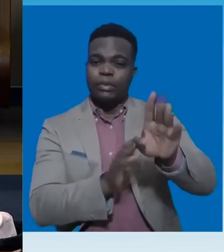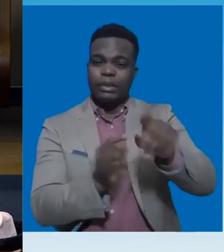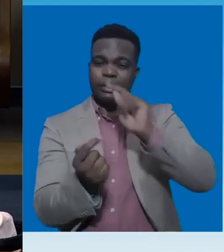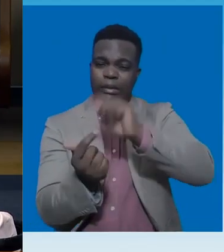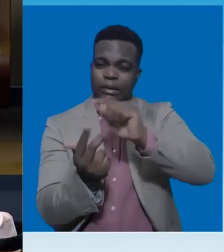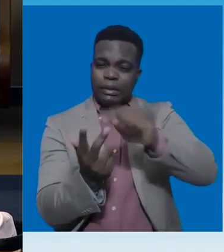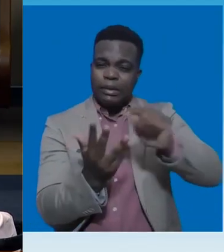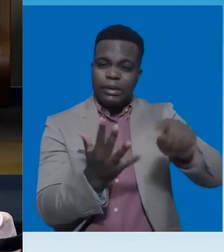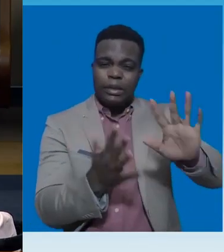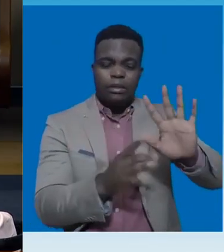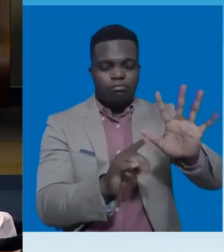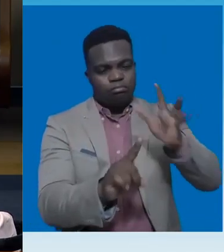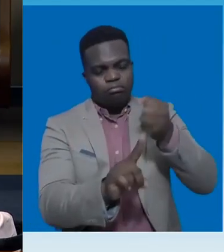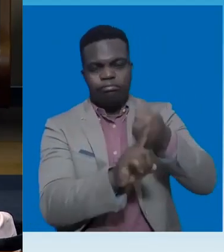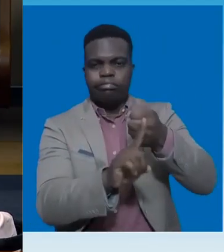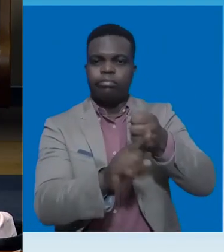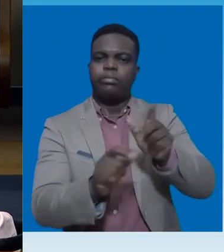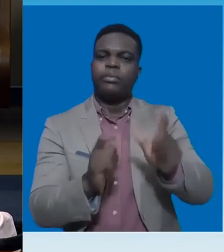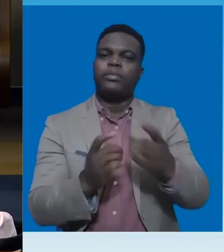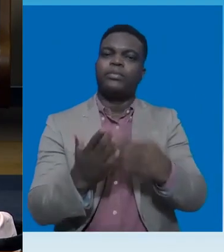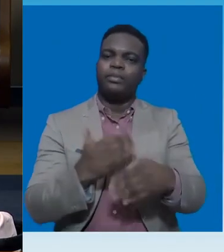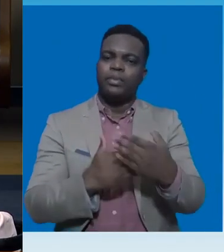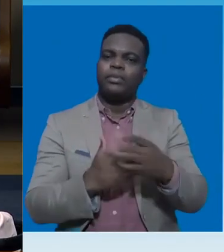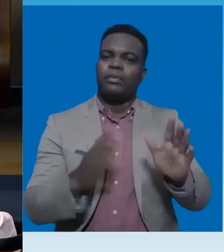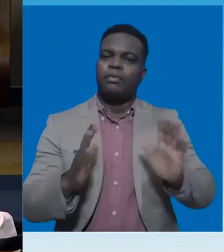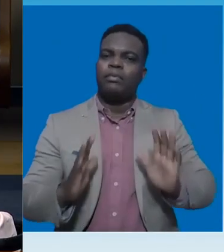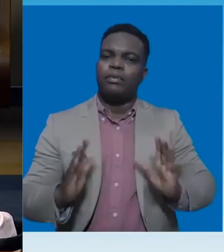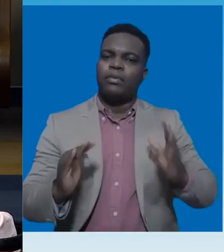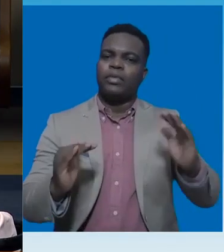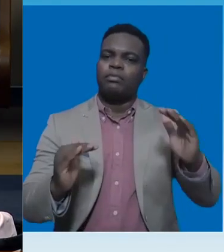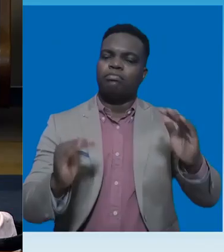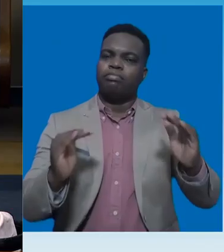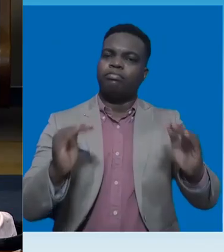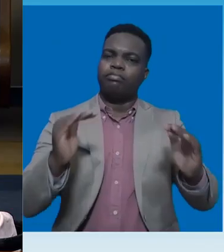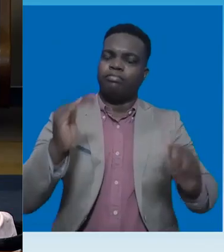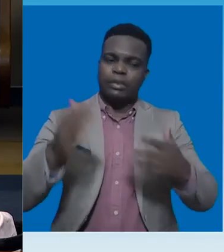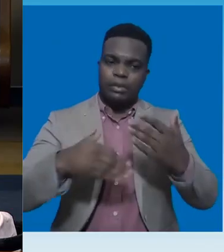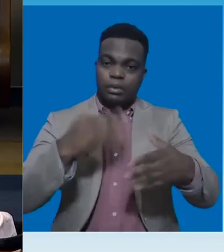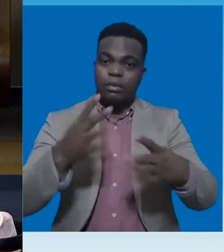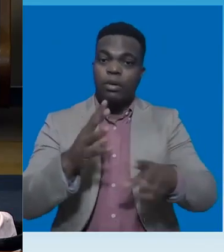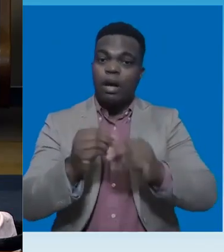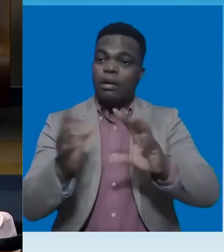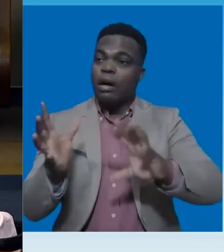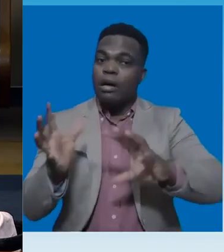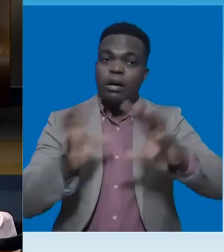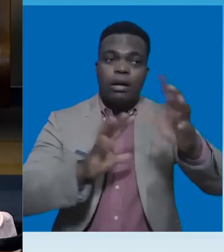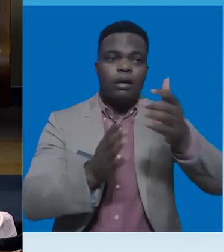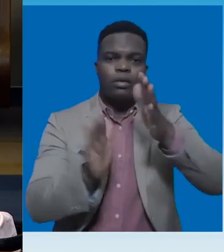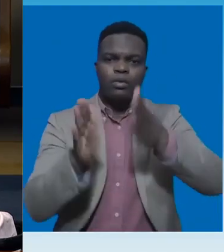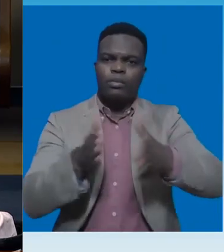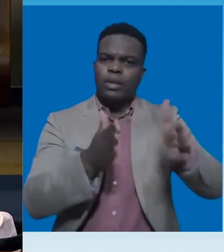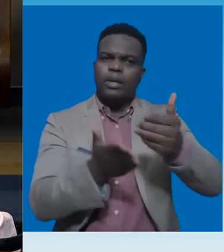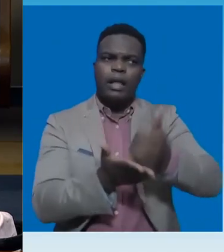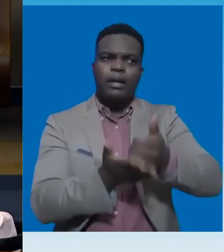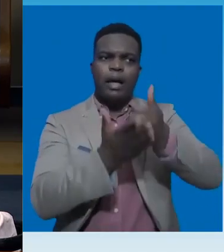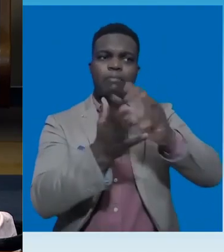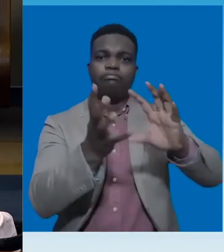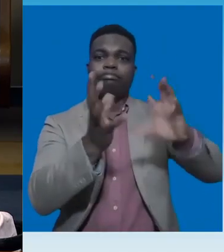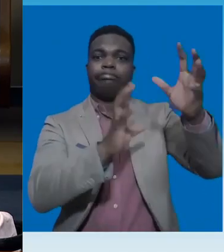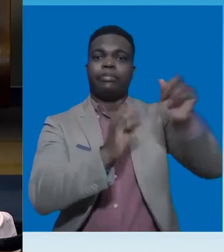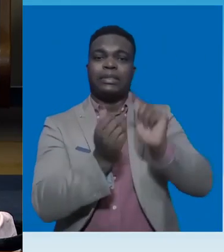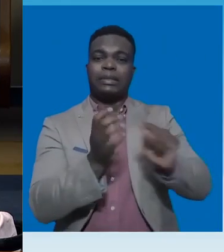disabilities. In humanitarian settings, persons with disabilities remain among the most